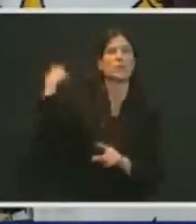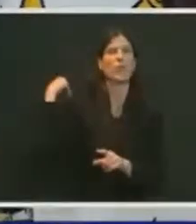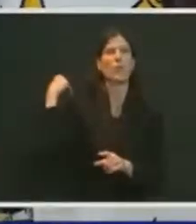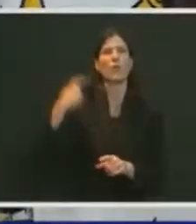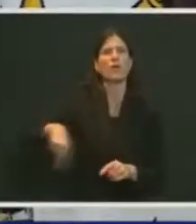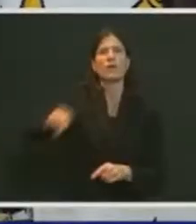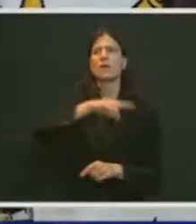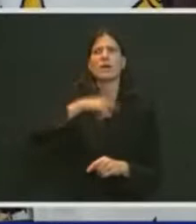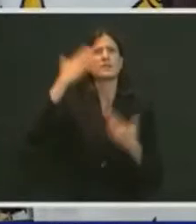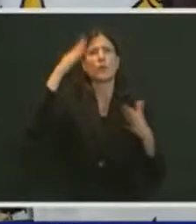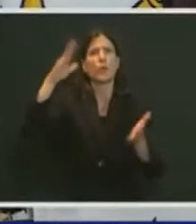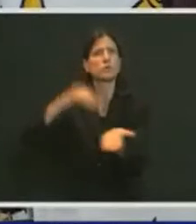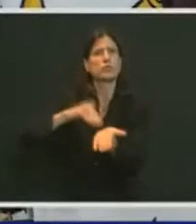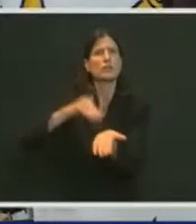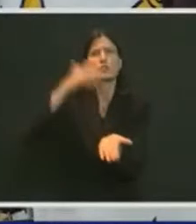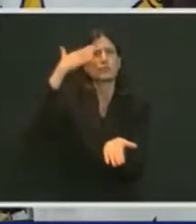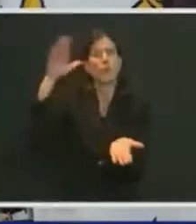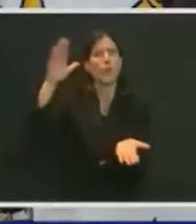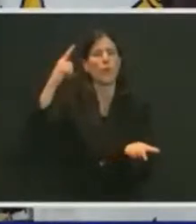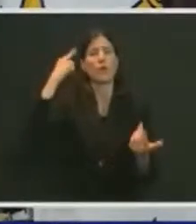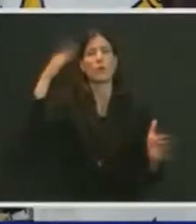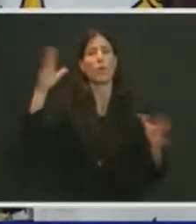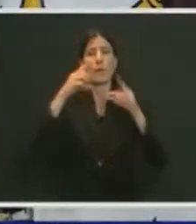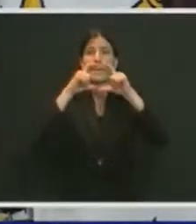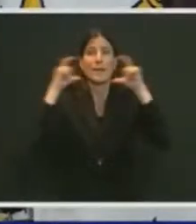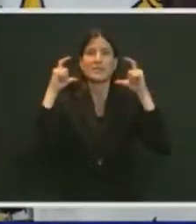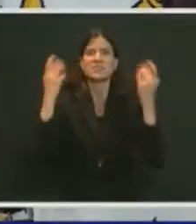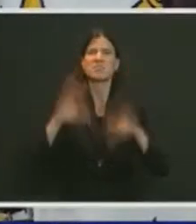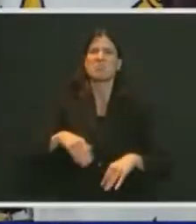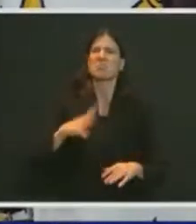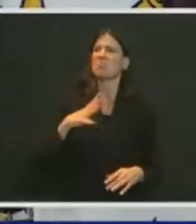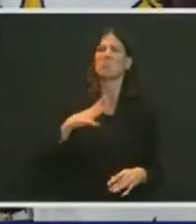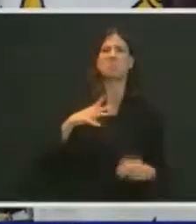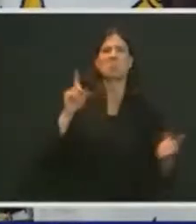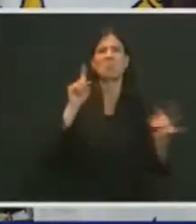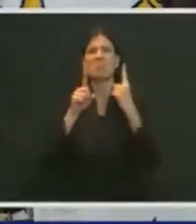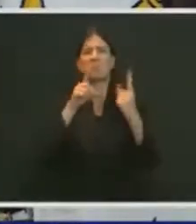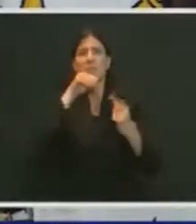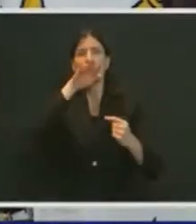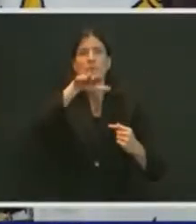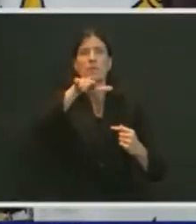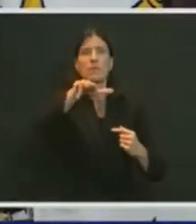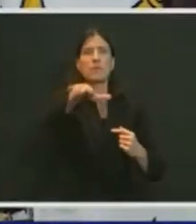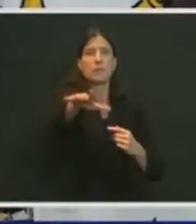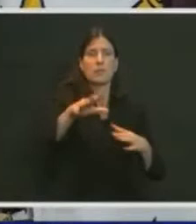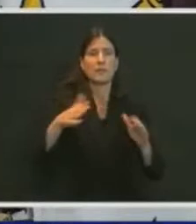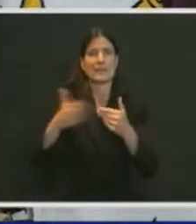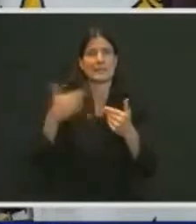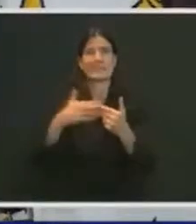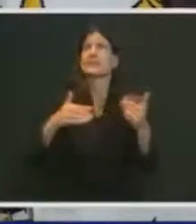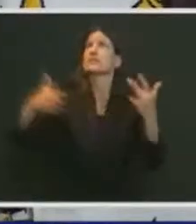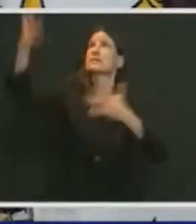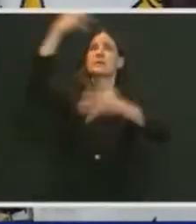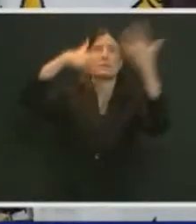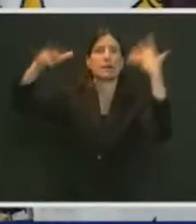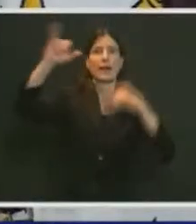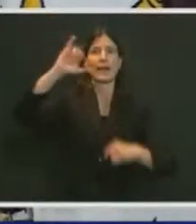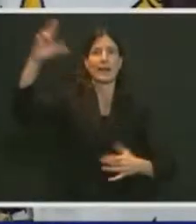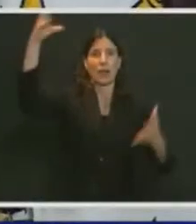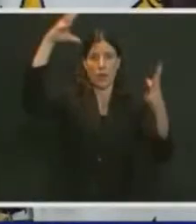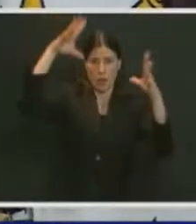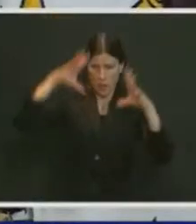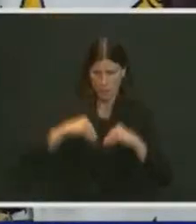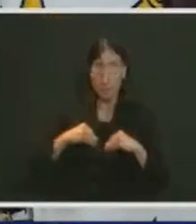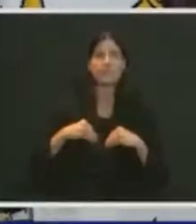about the virus. We were trying to wash our hands, but we weren't doing social distancing, the hand washing